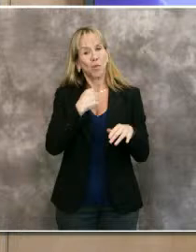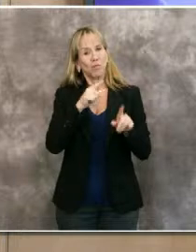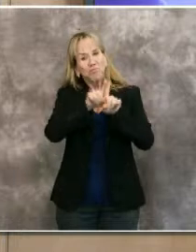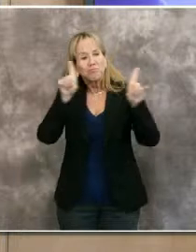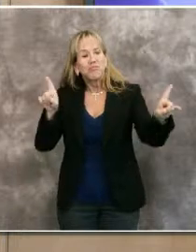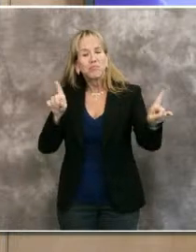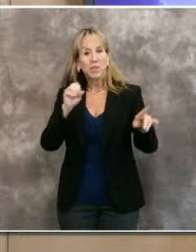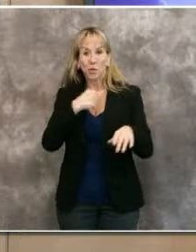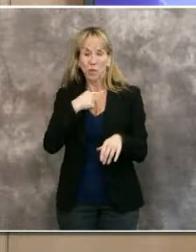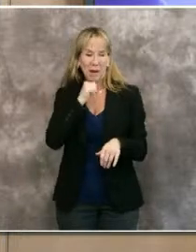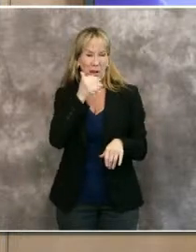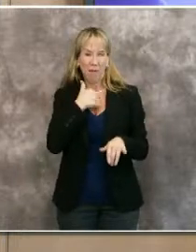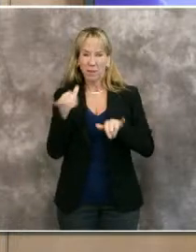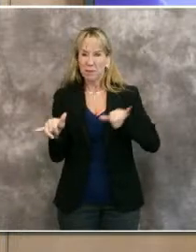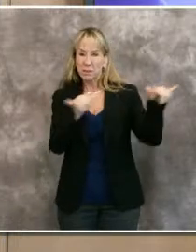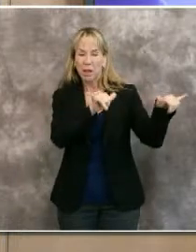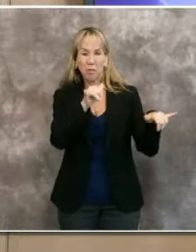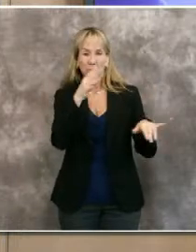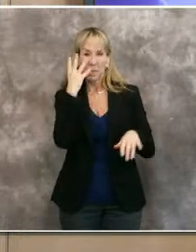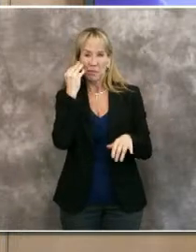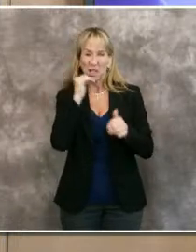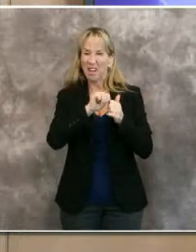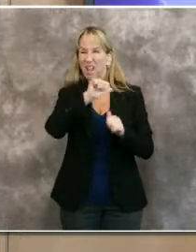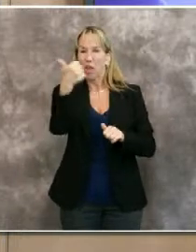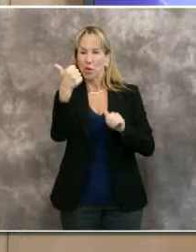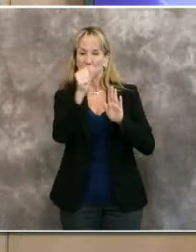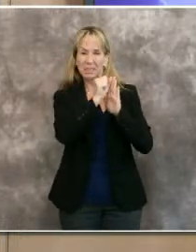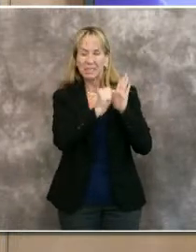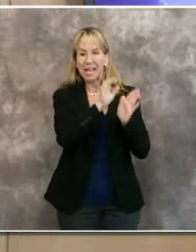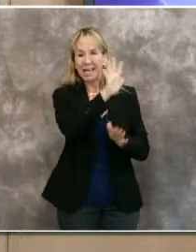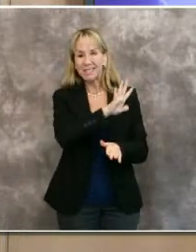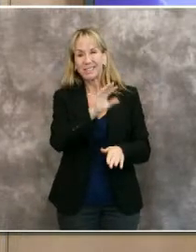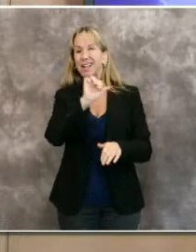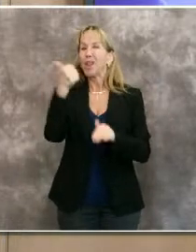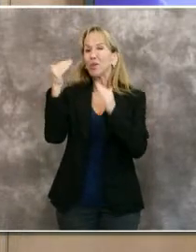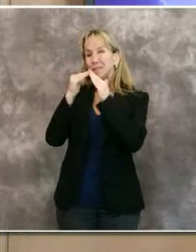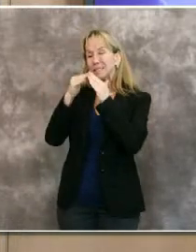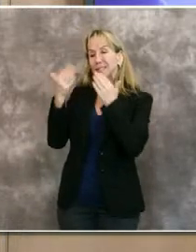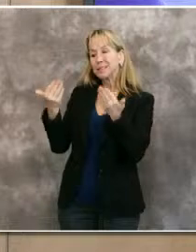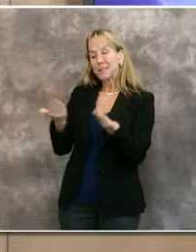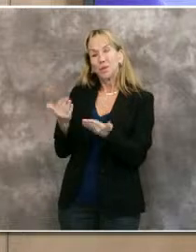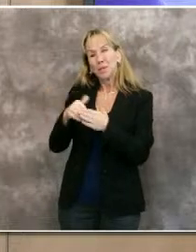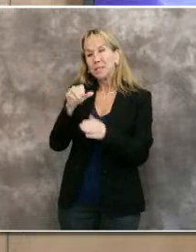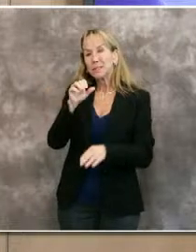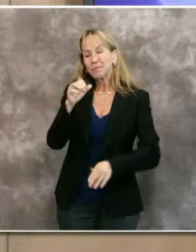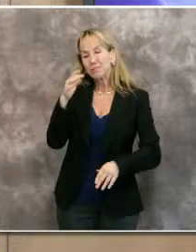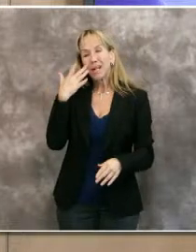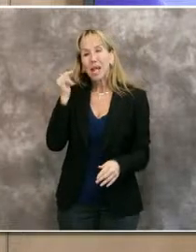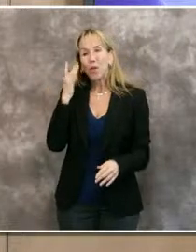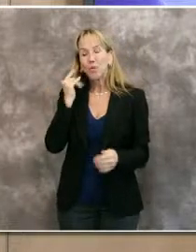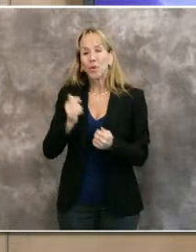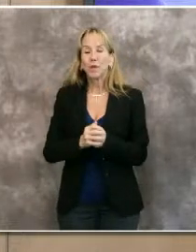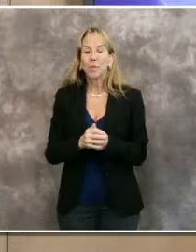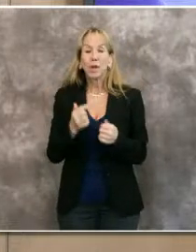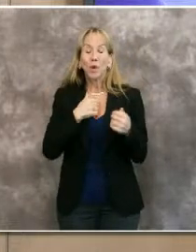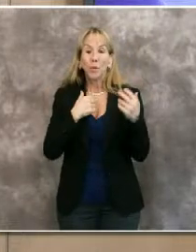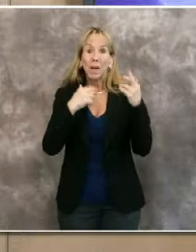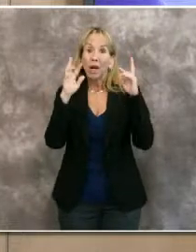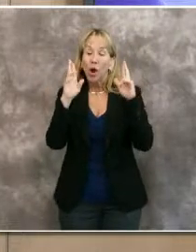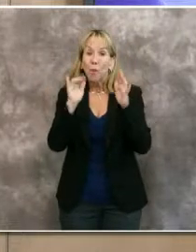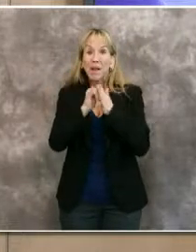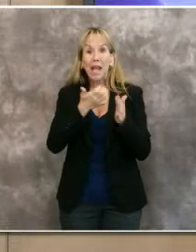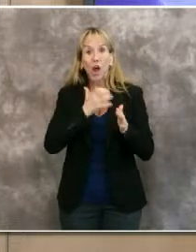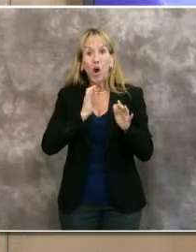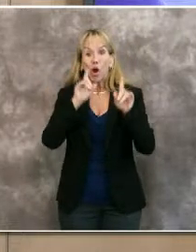in other states but in other counties here within California. We certainly hope that our efforts around testing and tracing in particular allow us to